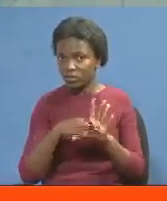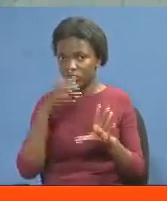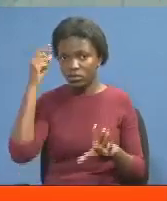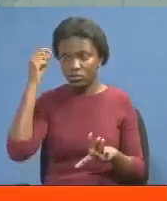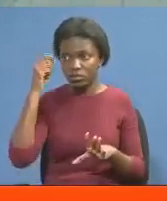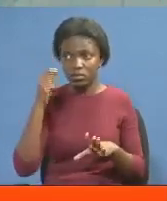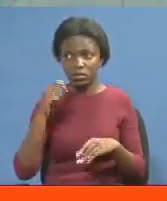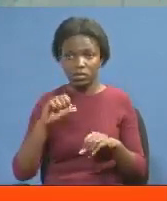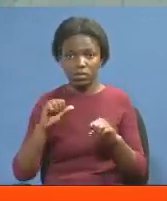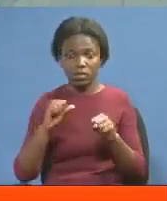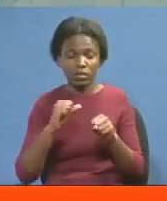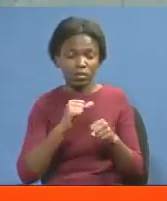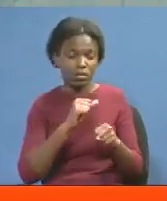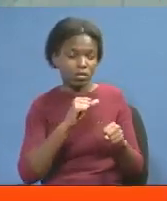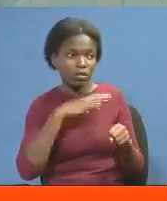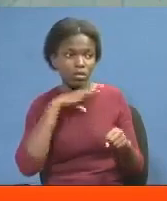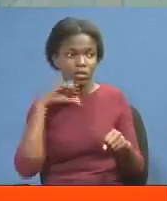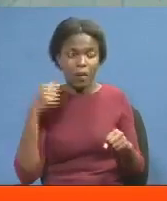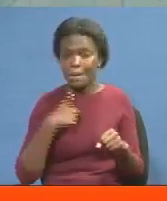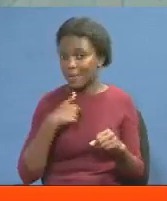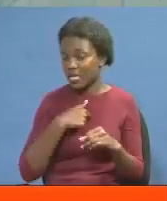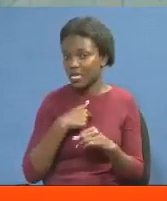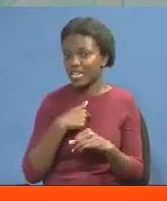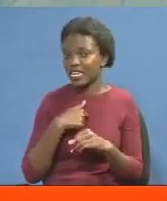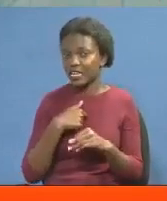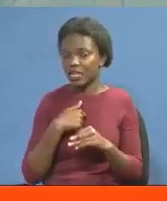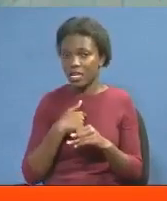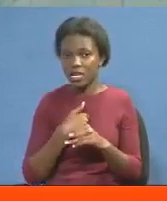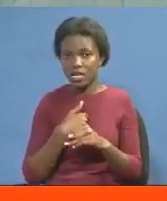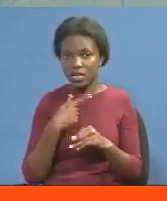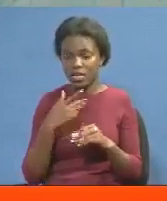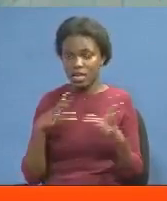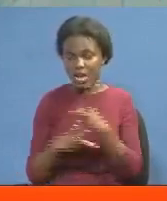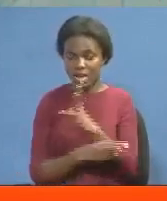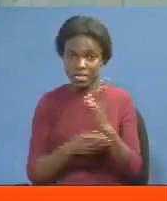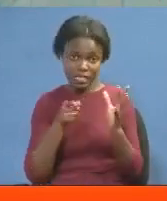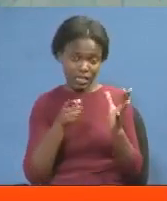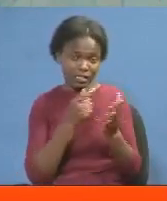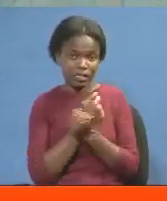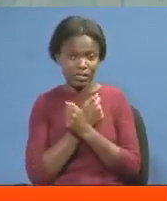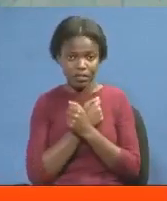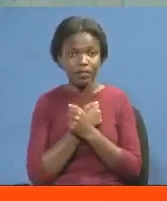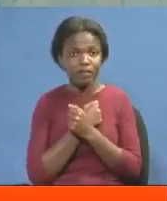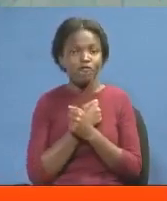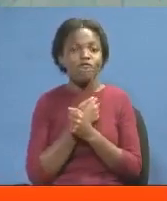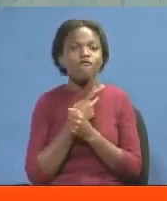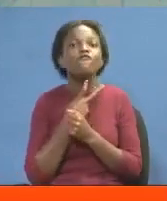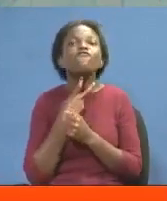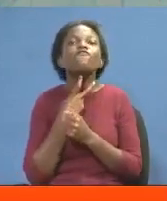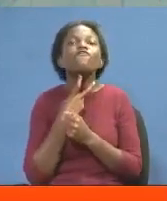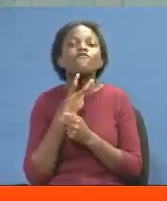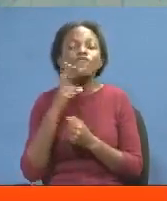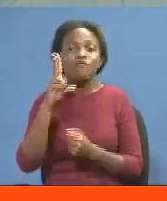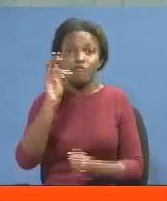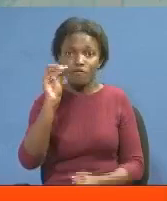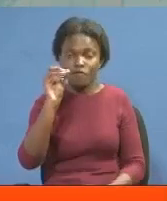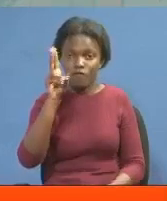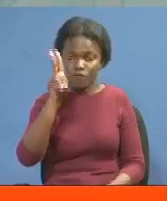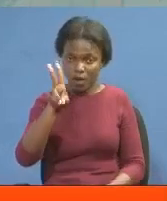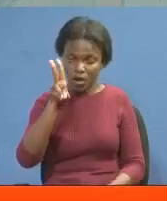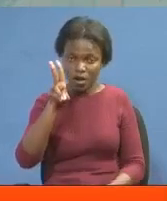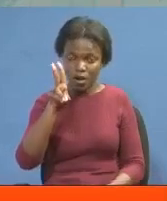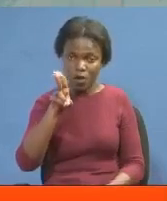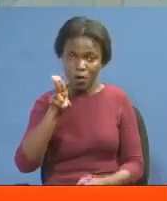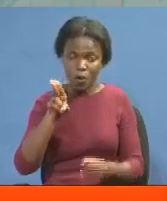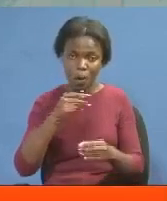a military officer in this country. Mm-hmm. I love this country. I made a vow to die for this country. I feel pain when this country goes